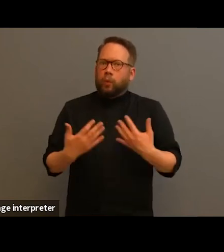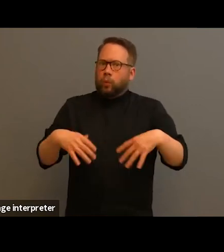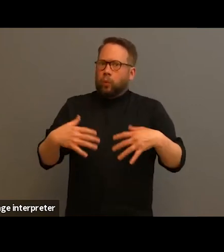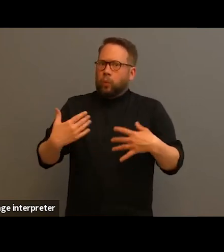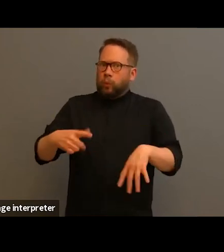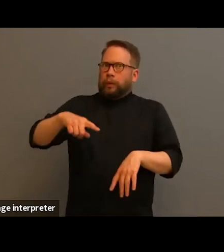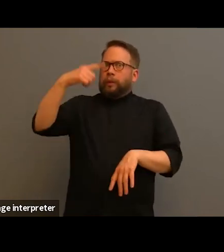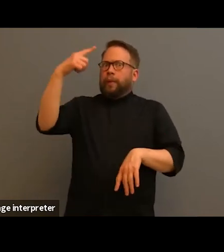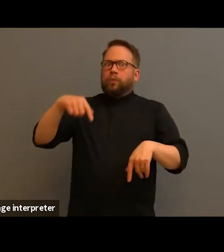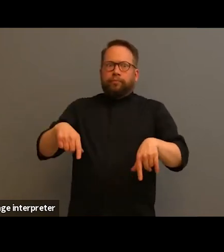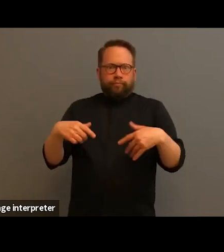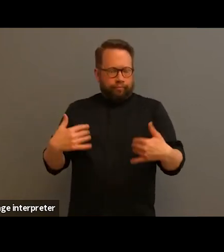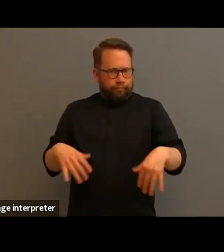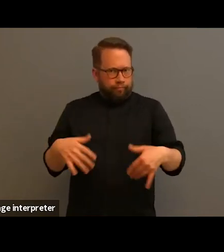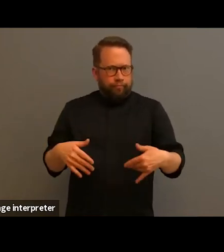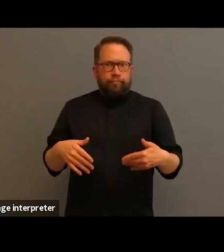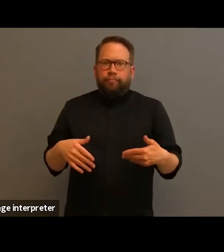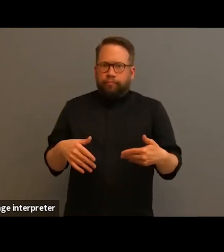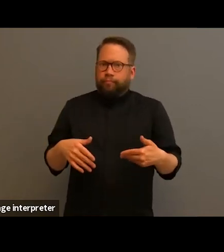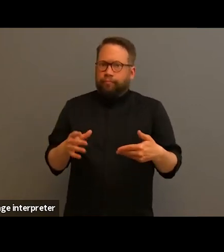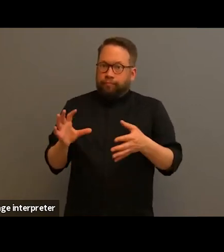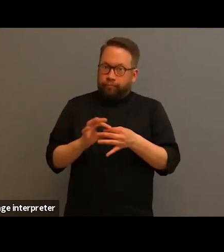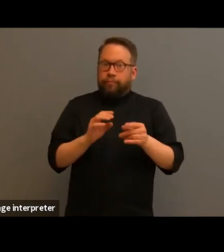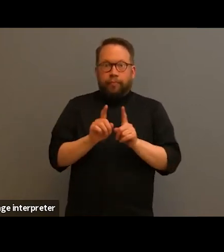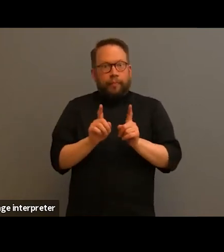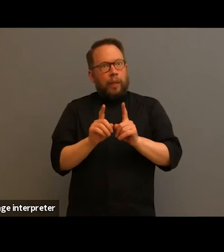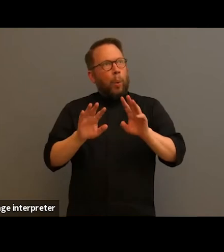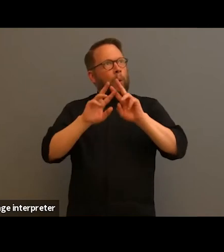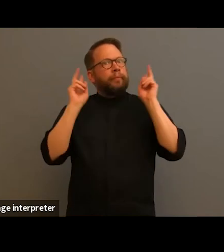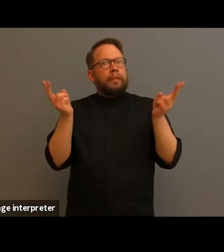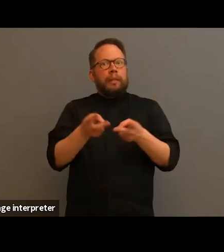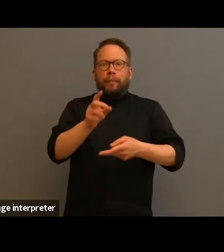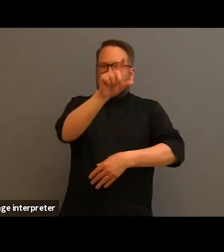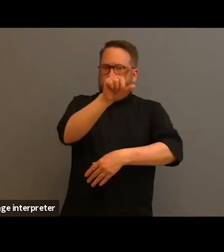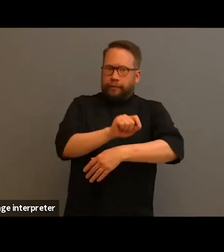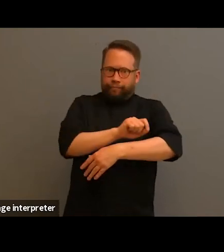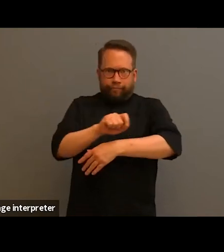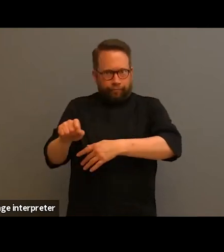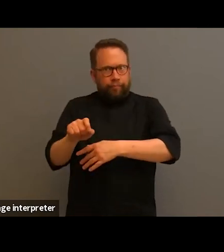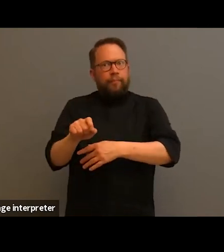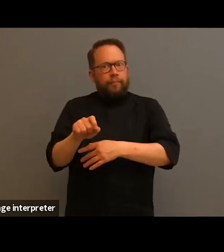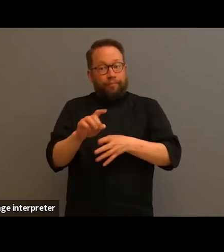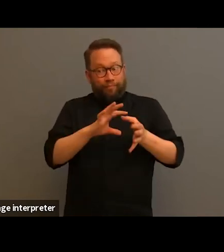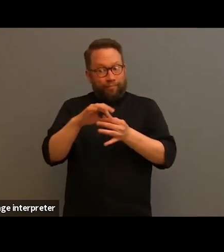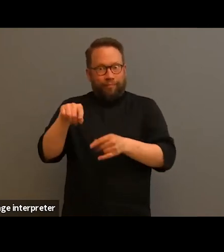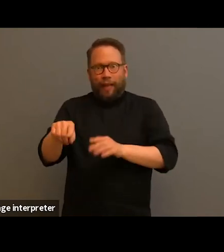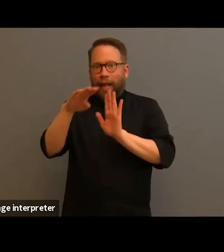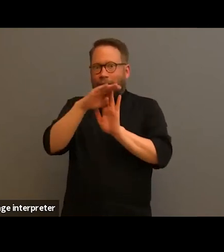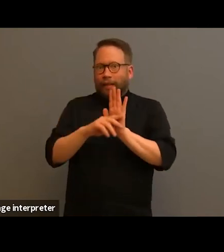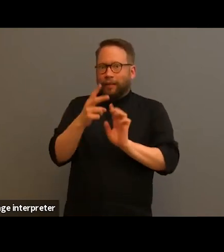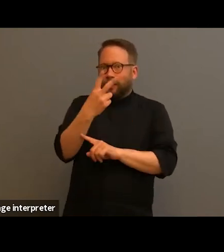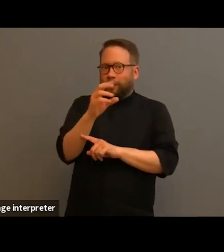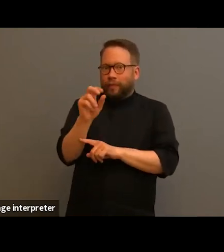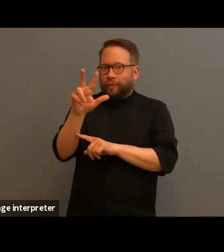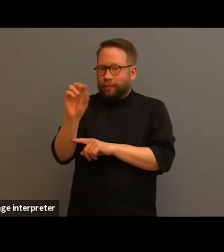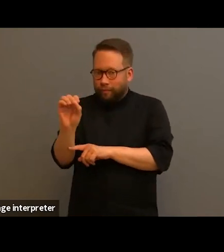universal design as a tool to realize the Agenda 2030. My name is Terje André Olsen, and